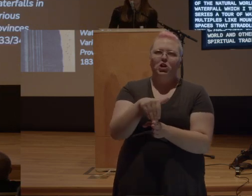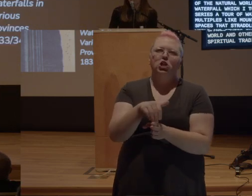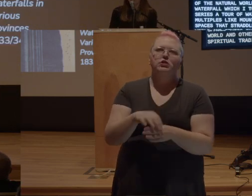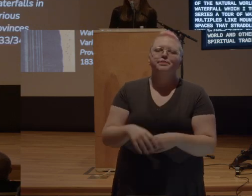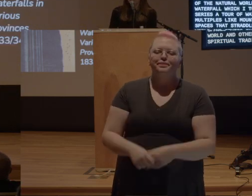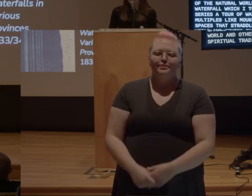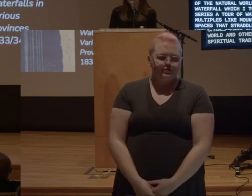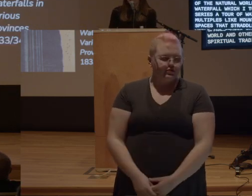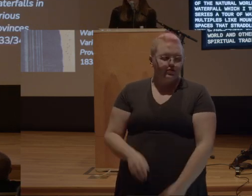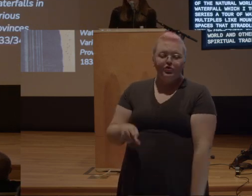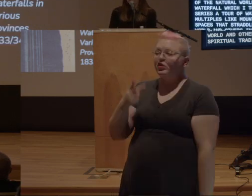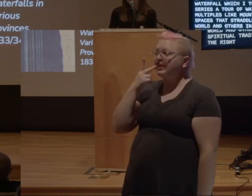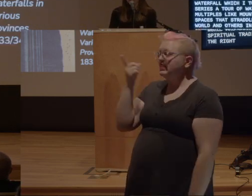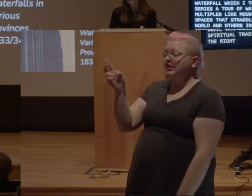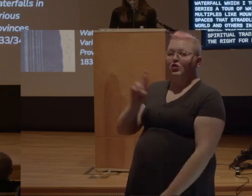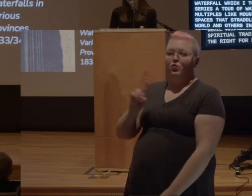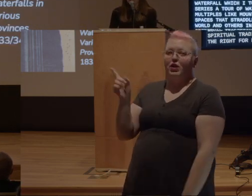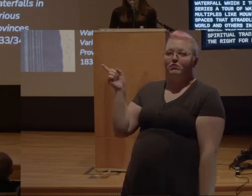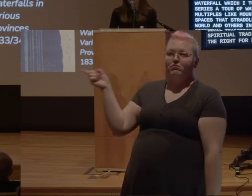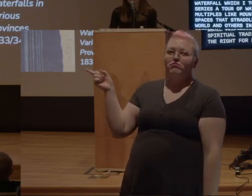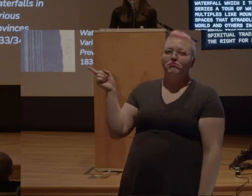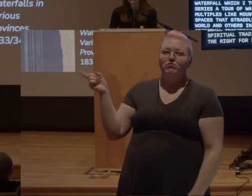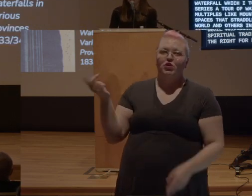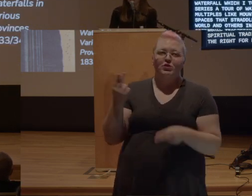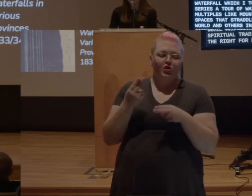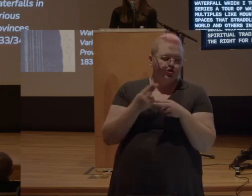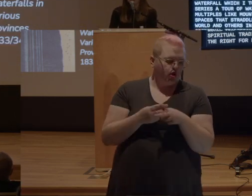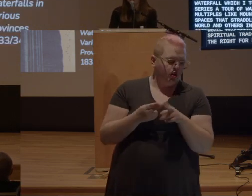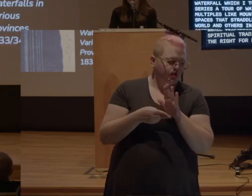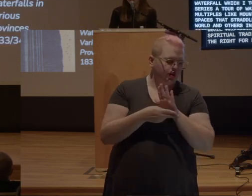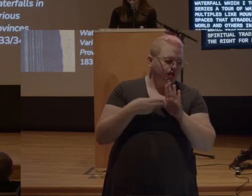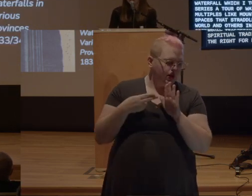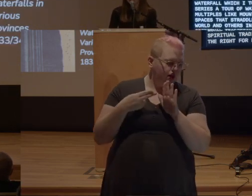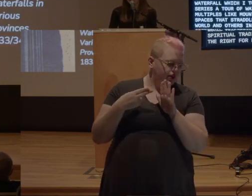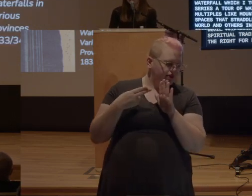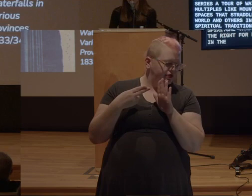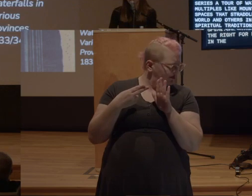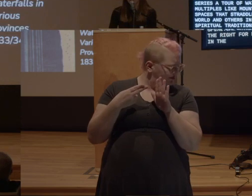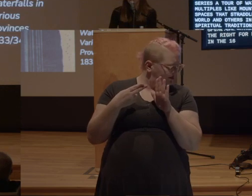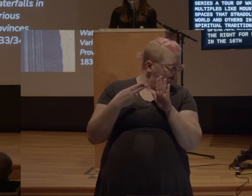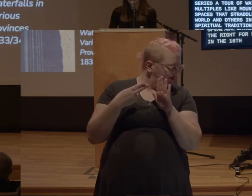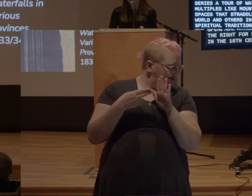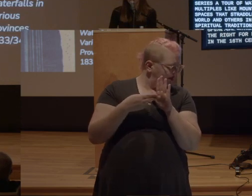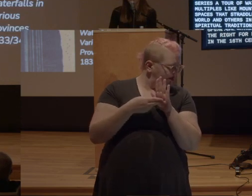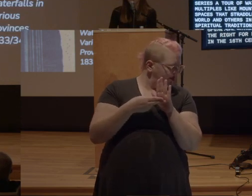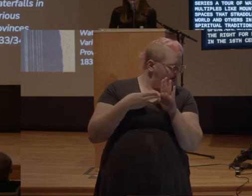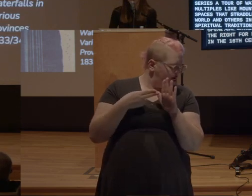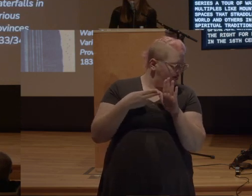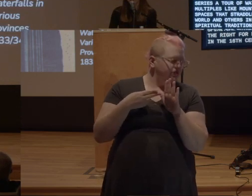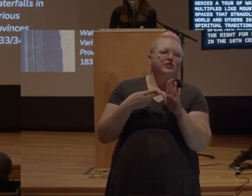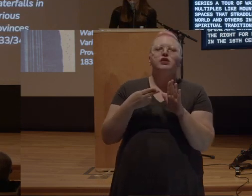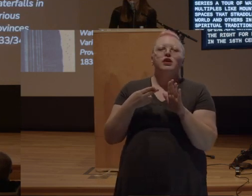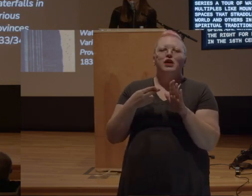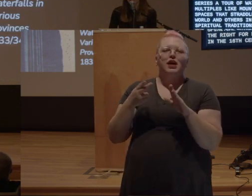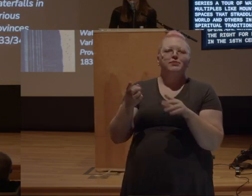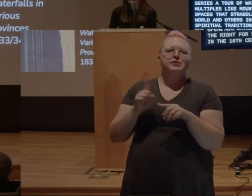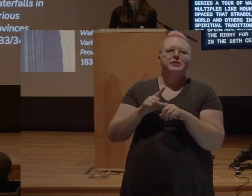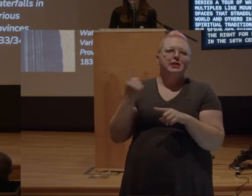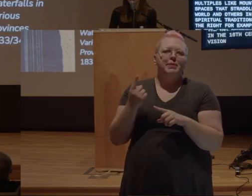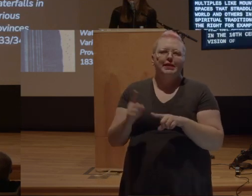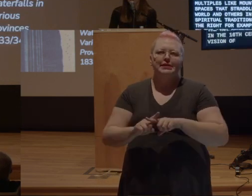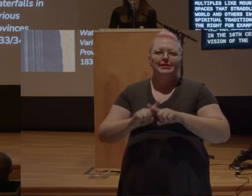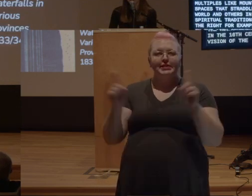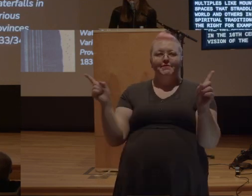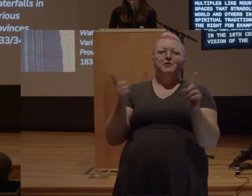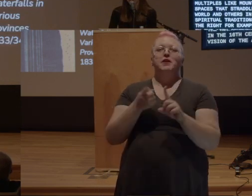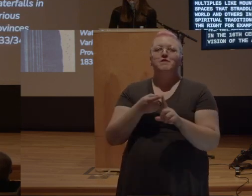waterfall on the right, for example, was renamed the Amida Falls in the 16th century by a monk who experienced a vision of the